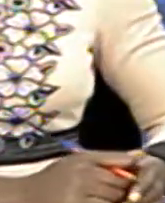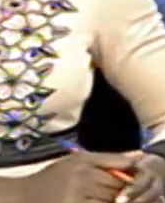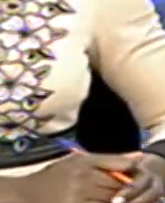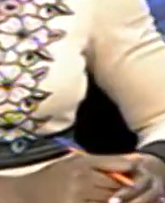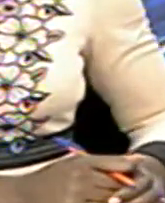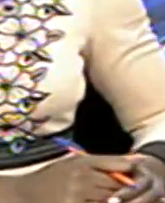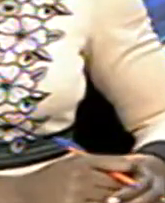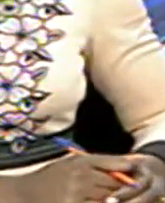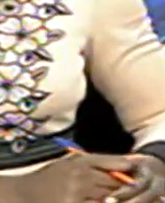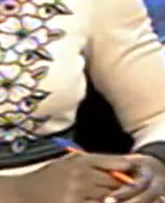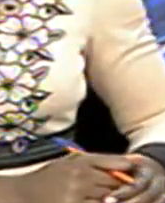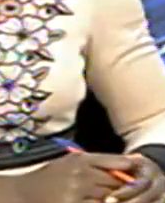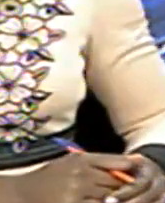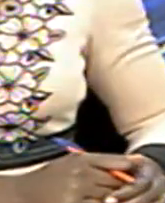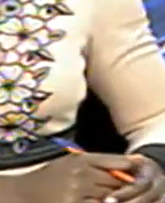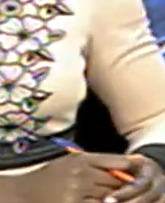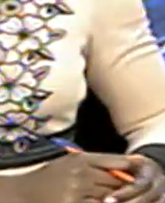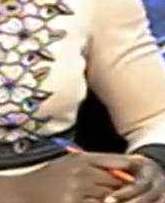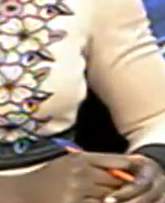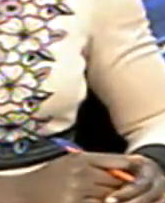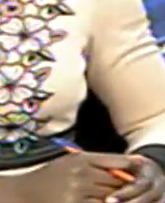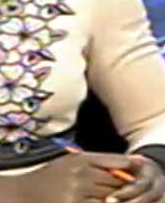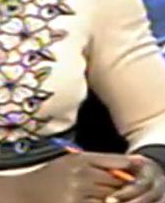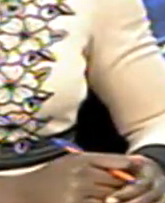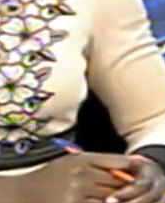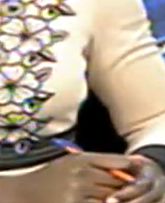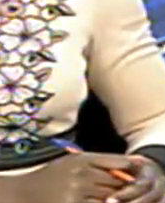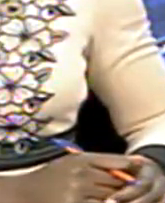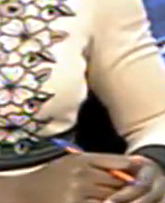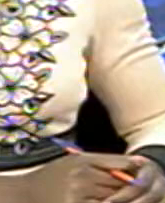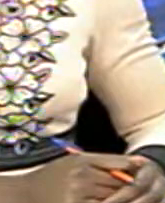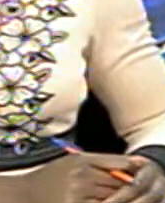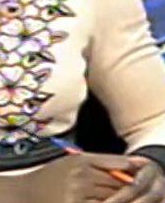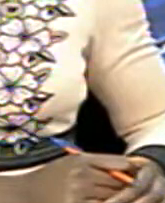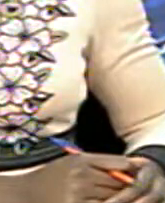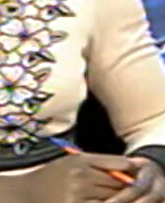president is up and about doing in the county.